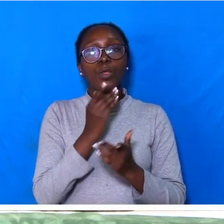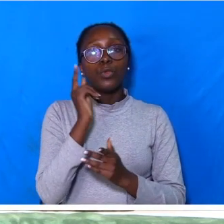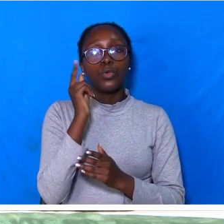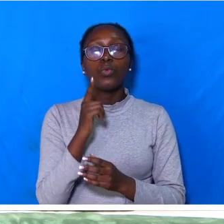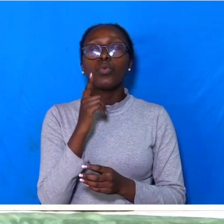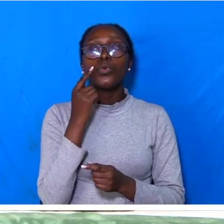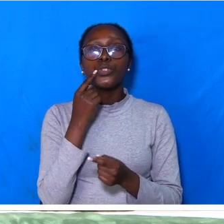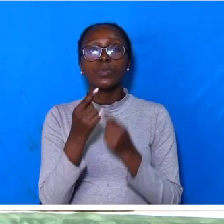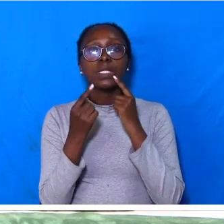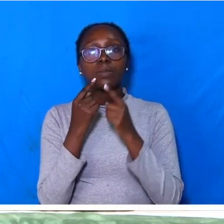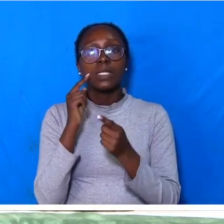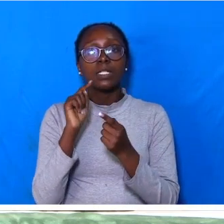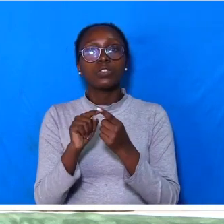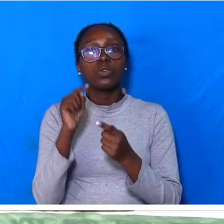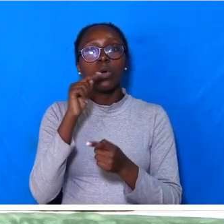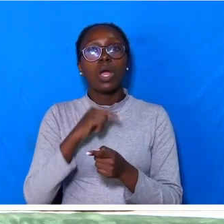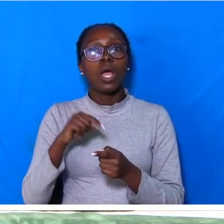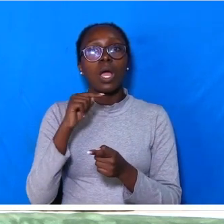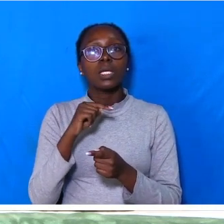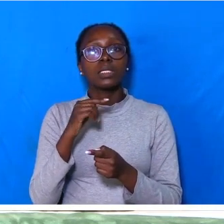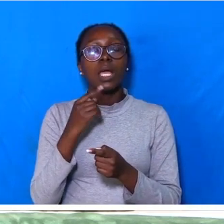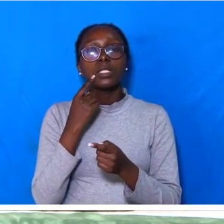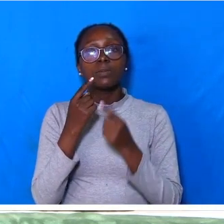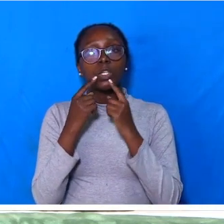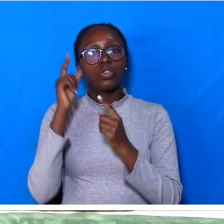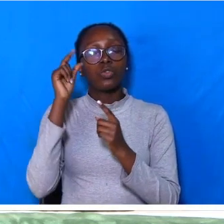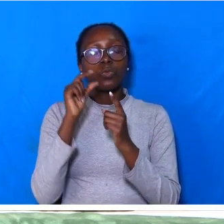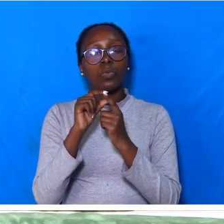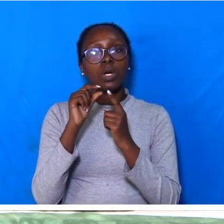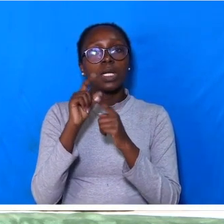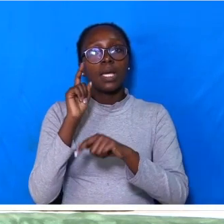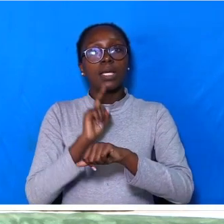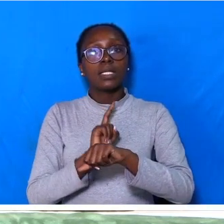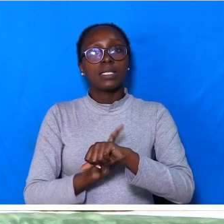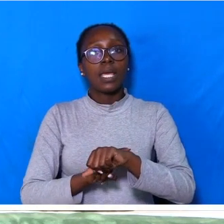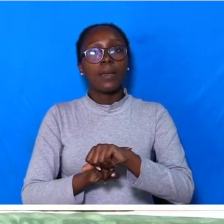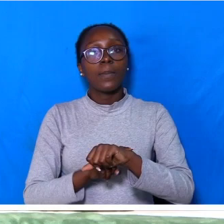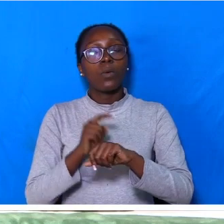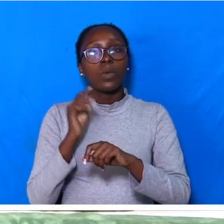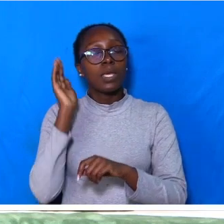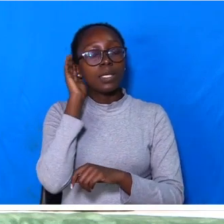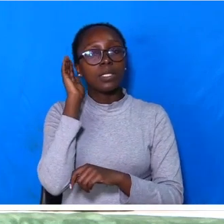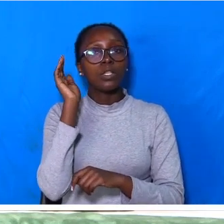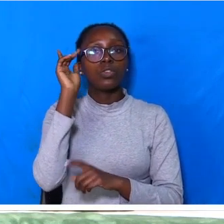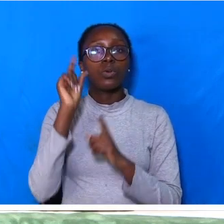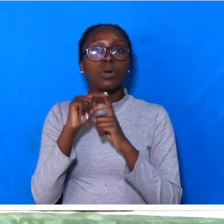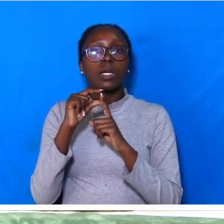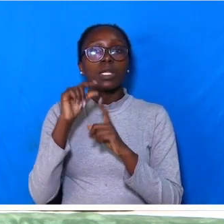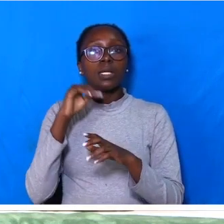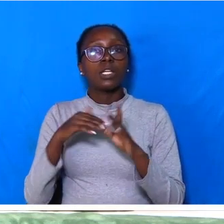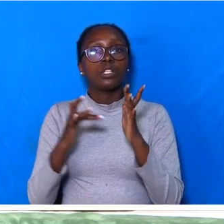us and open up the truth of your word as we reflect this morning together with your beloved, in Jesus'